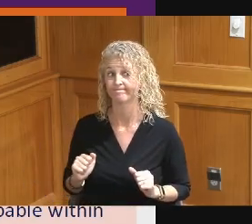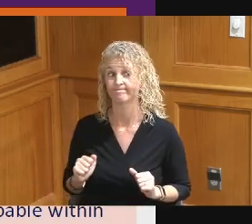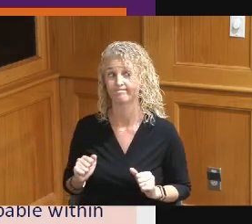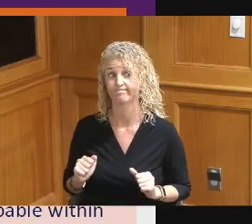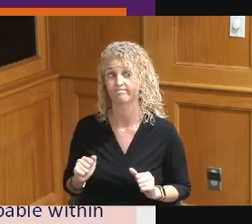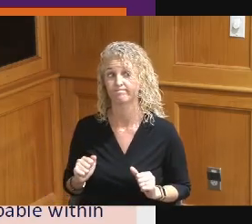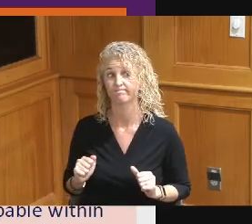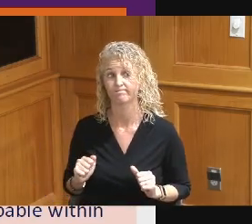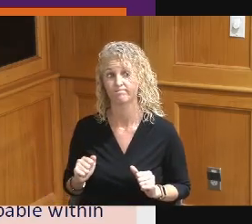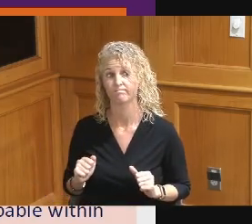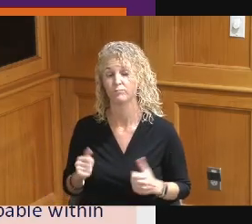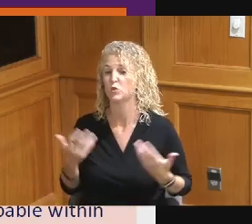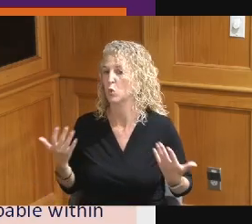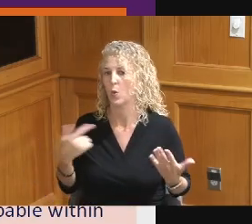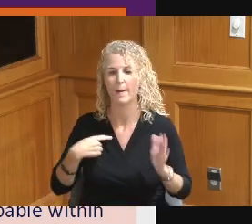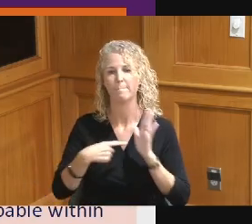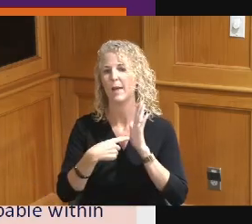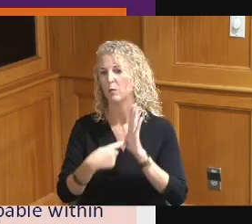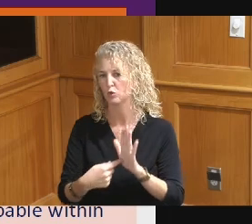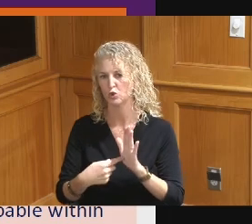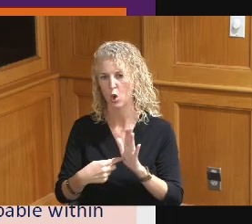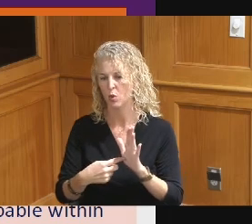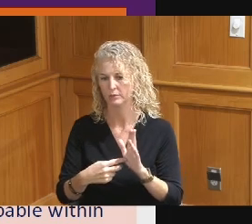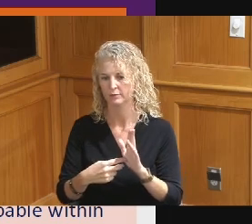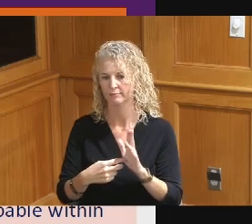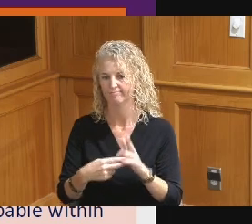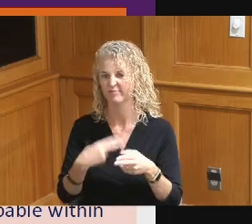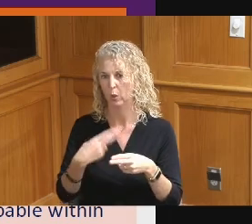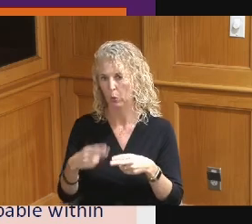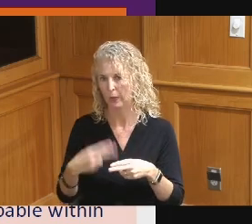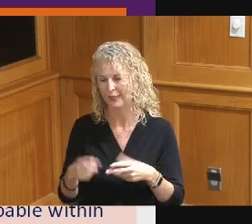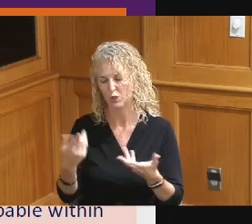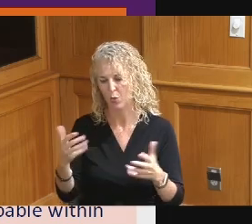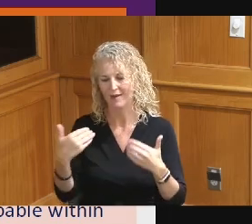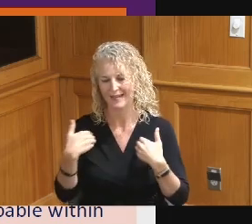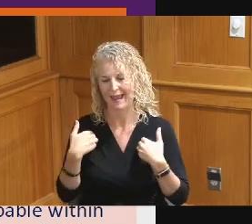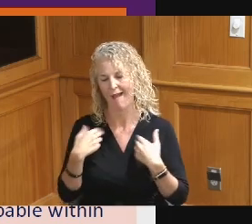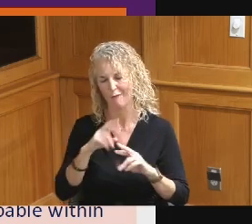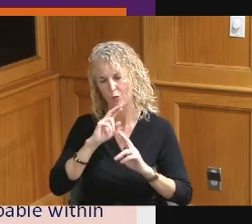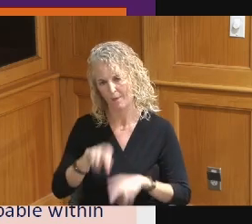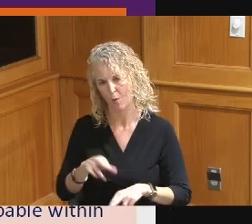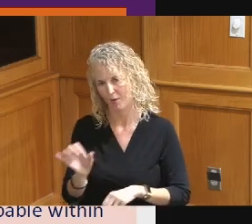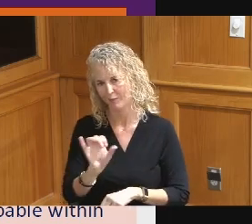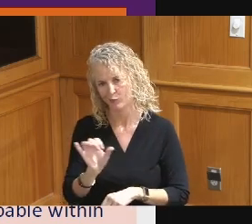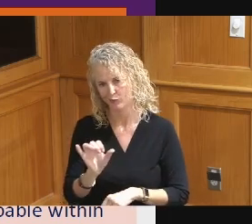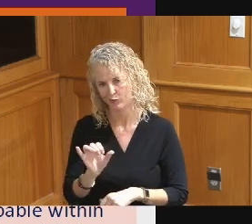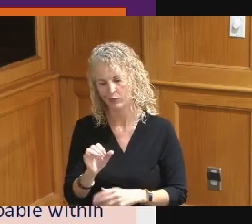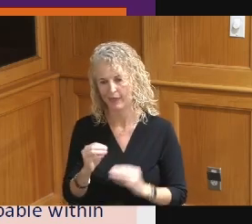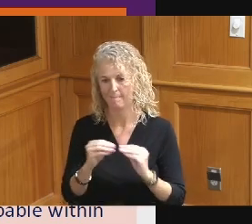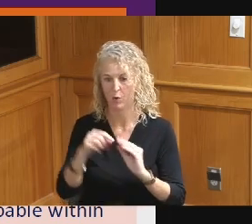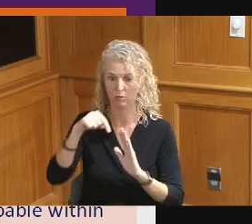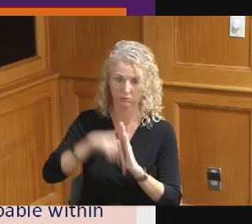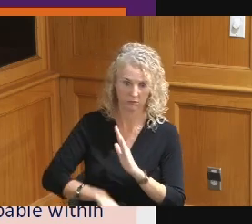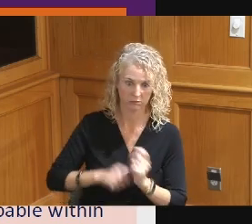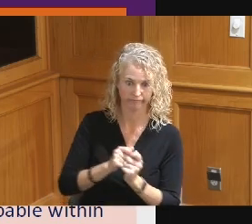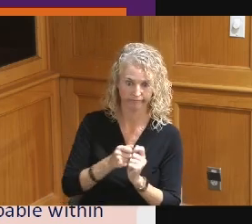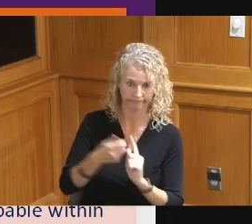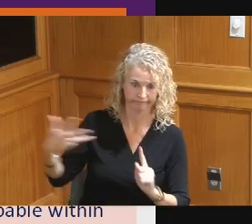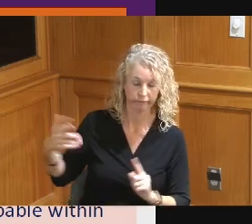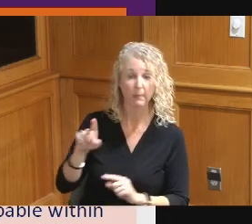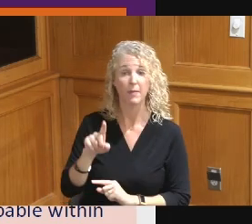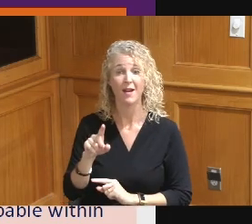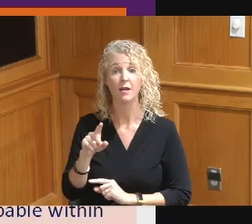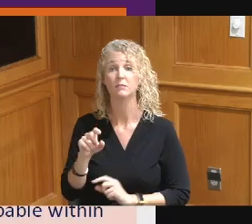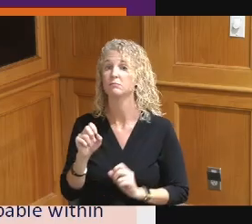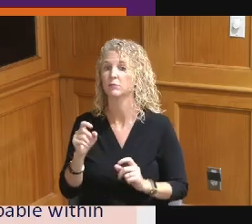Let me just sort of take you through these relatively quickly. And again, we have a report as well that goes into a lot more detail here. But when you